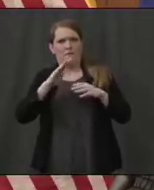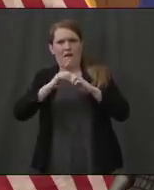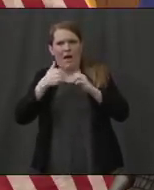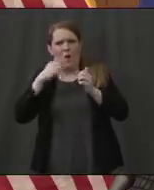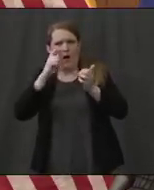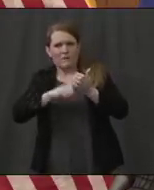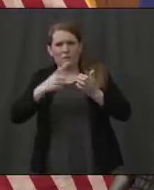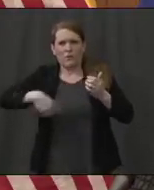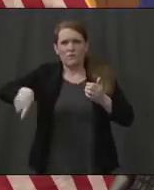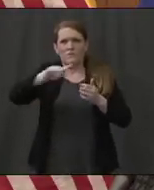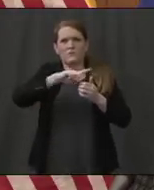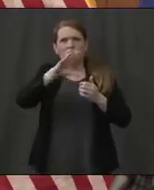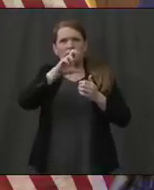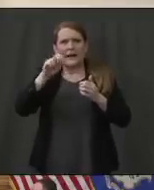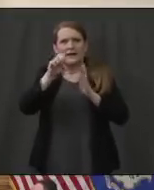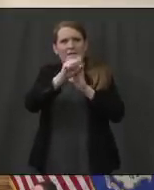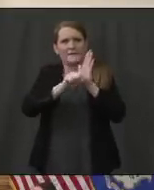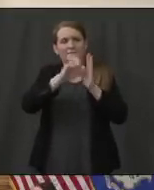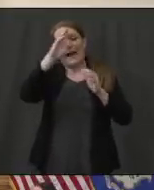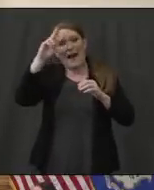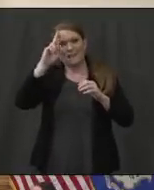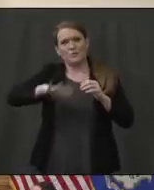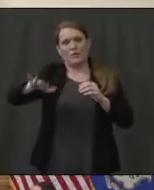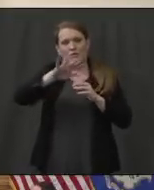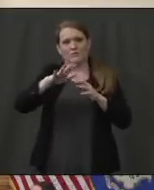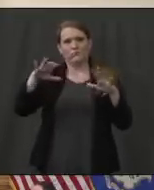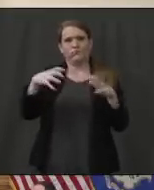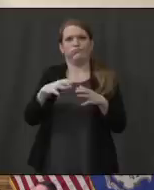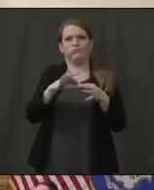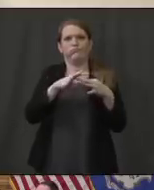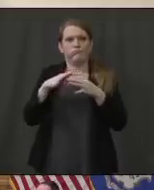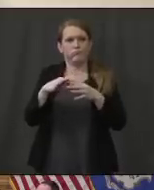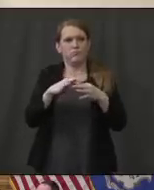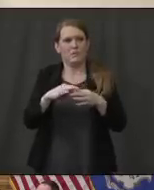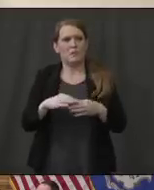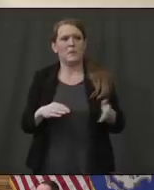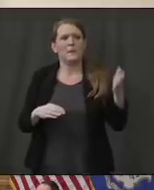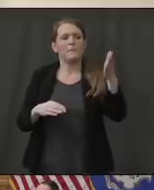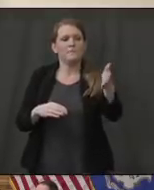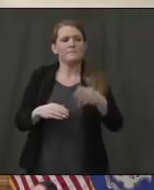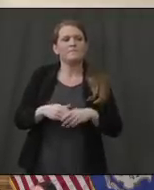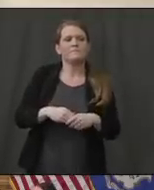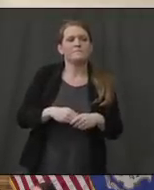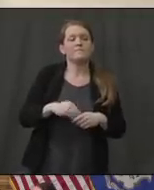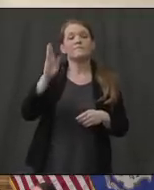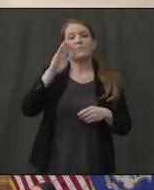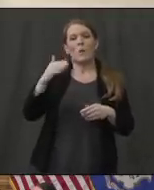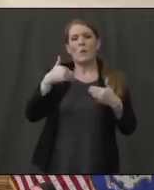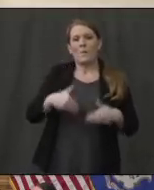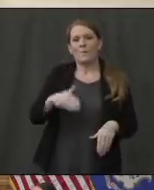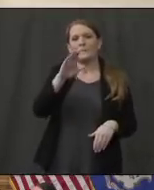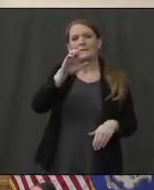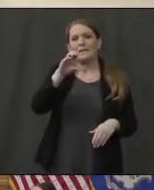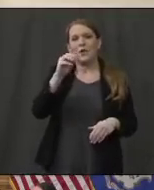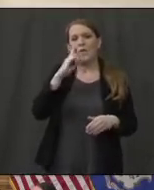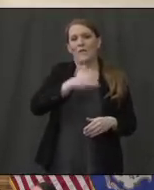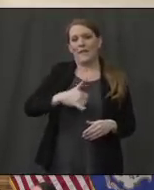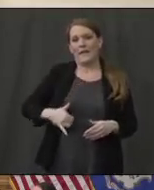Association. Marna? Great, thank you. I'm Marna Borgstrom. I'm the CEO of the Yale New Haven Health System,